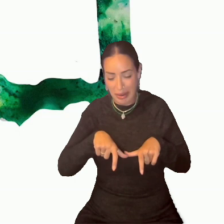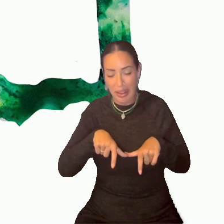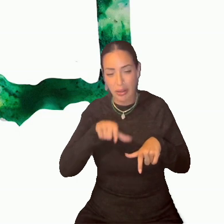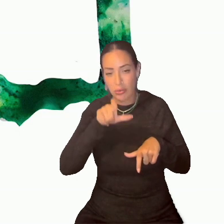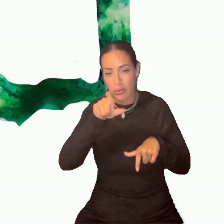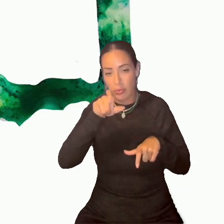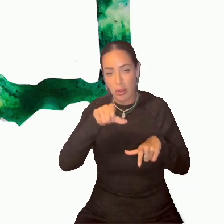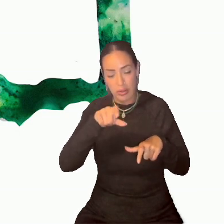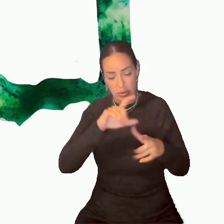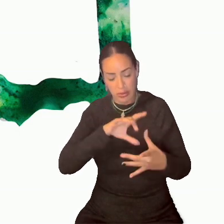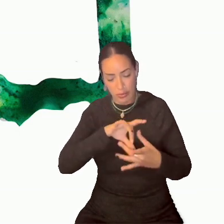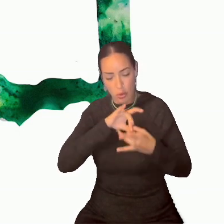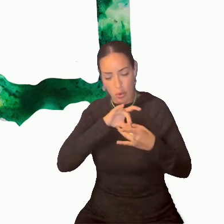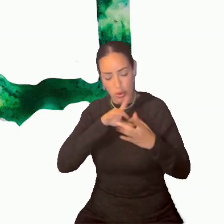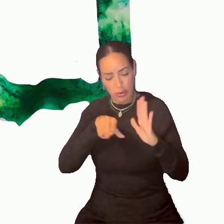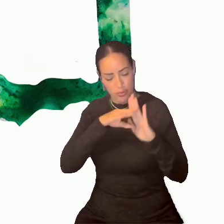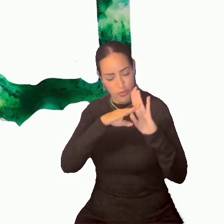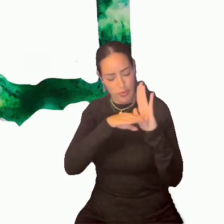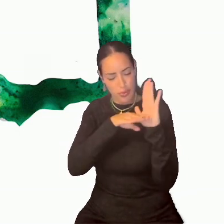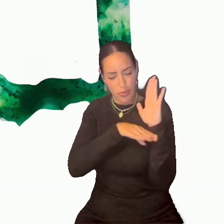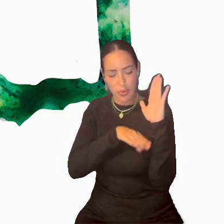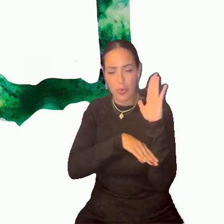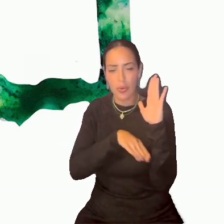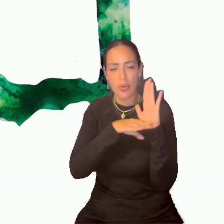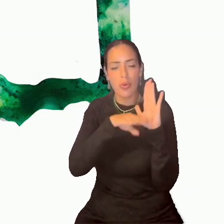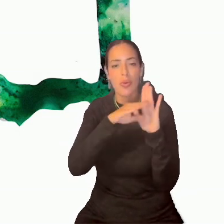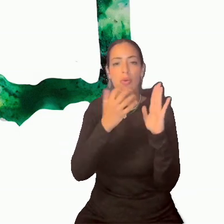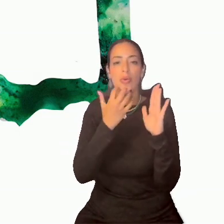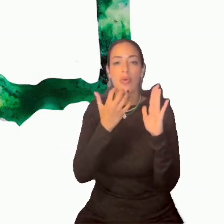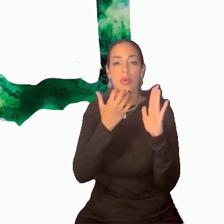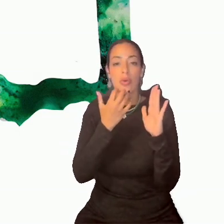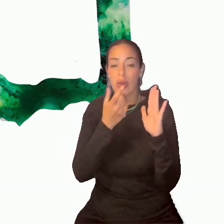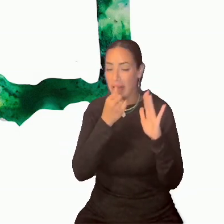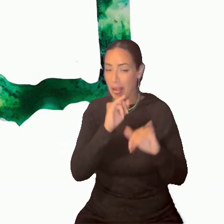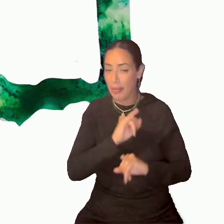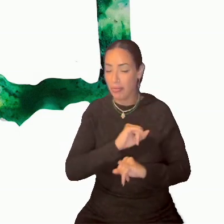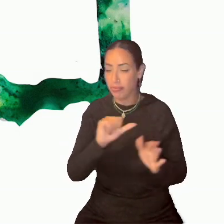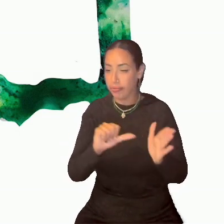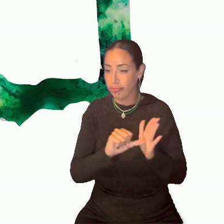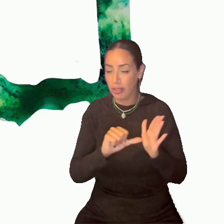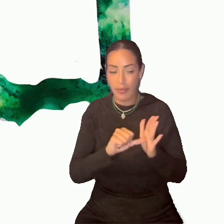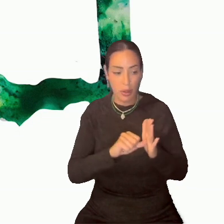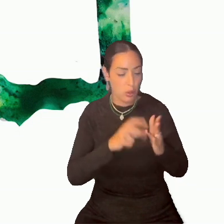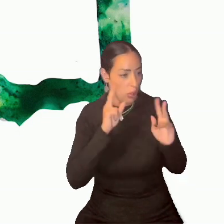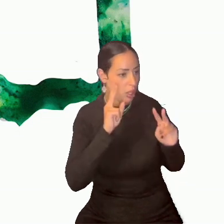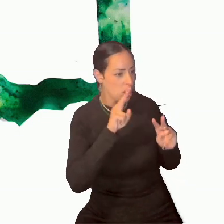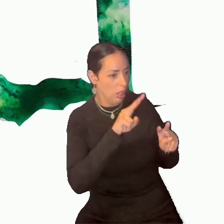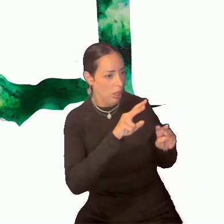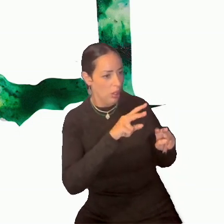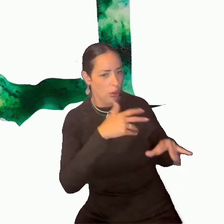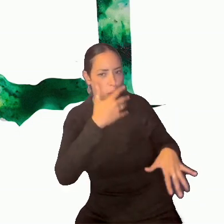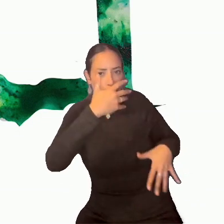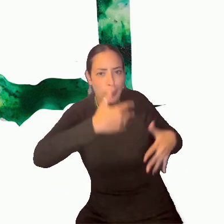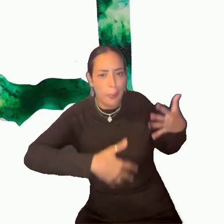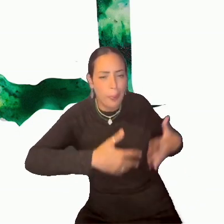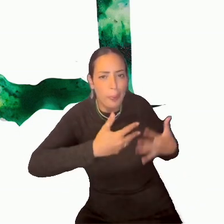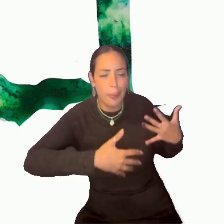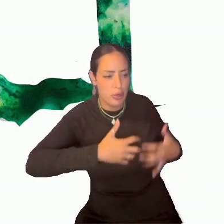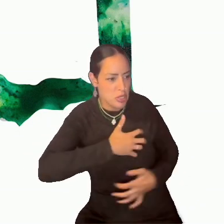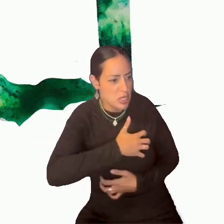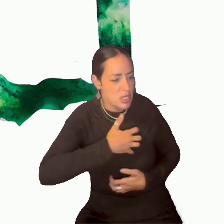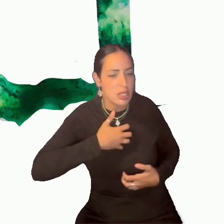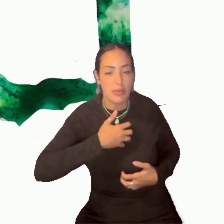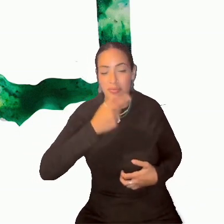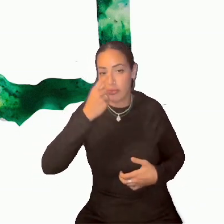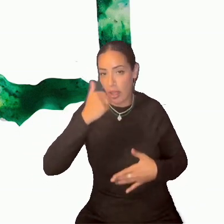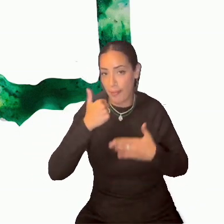of tolerance. This may be challenging to do when you're faced with high levels of distress and intense pain and grief. It can be helpful to